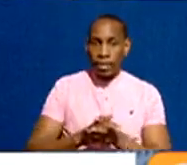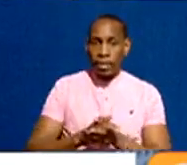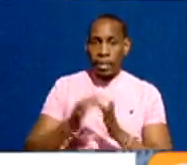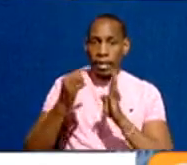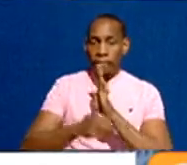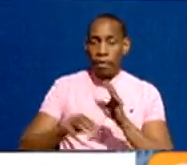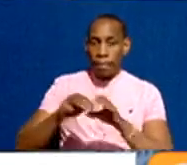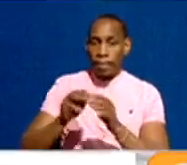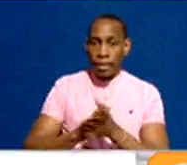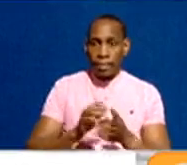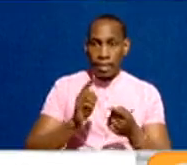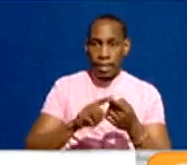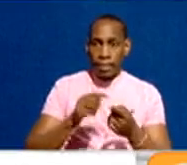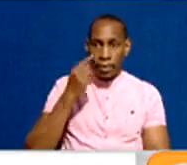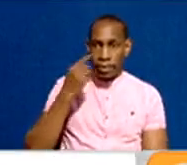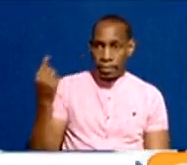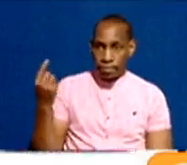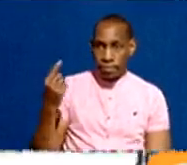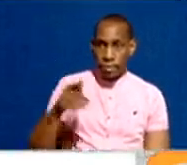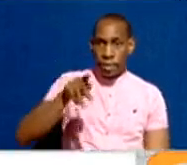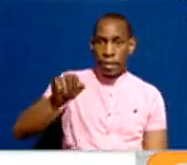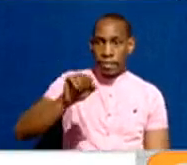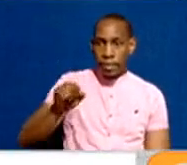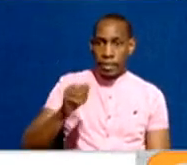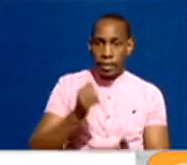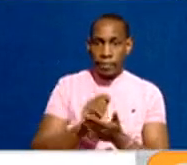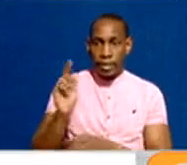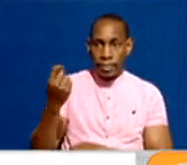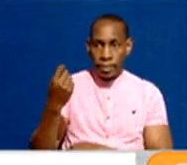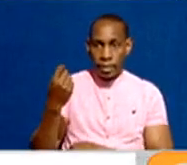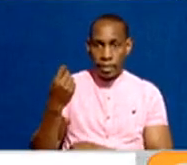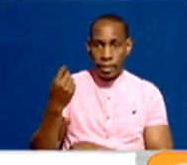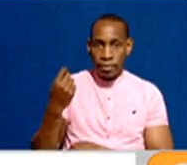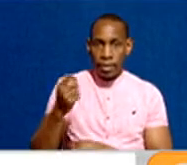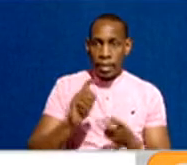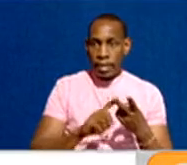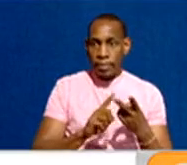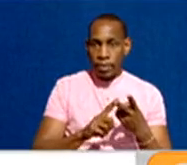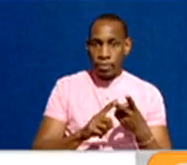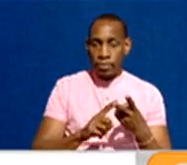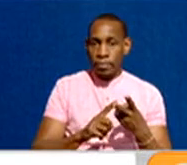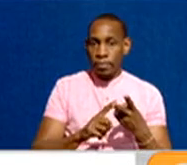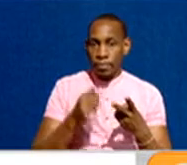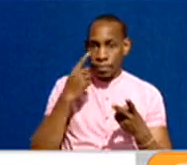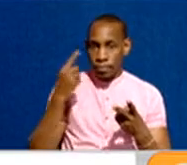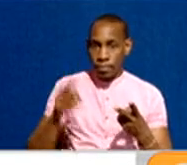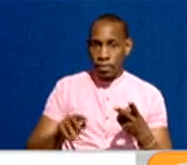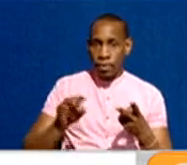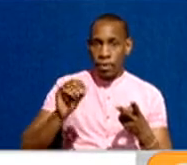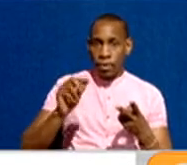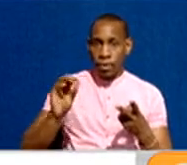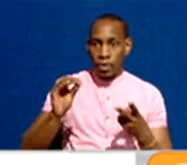NSAC members, namely Principal Administrative Secretary at the Office of the President, Kennedy Kihara, Solicitor General, Kennedy